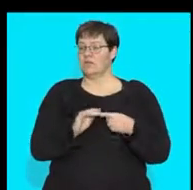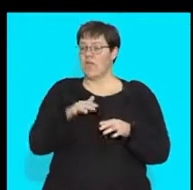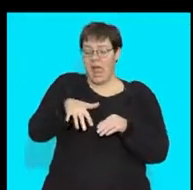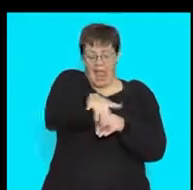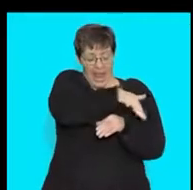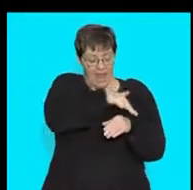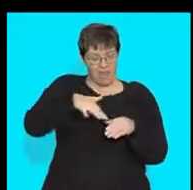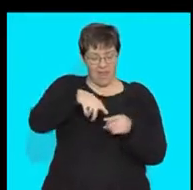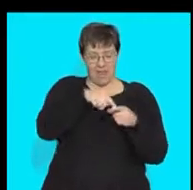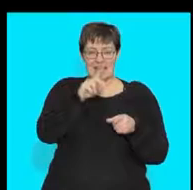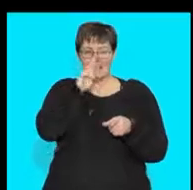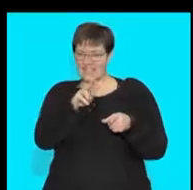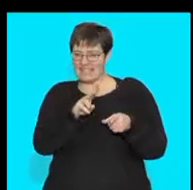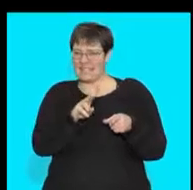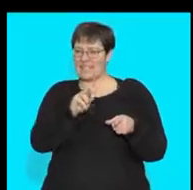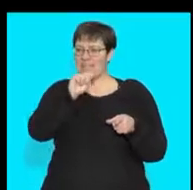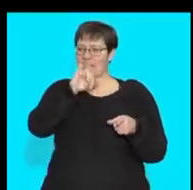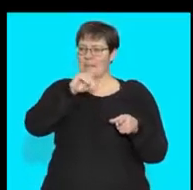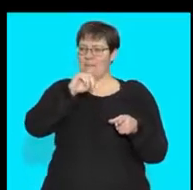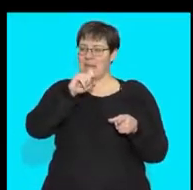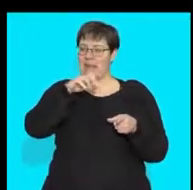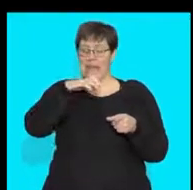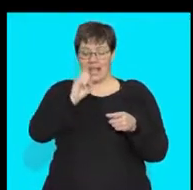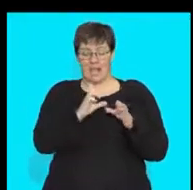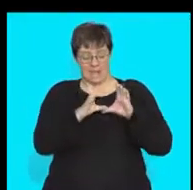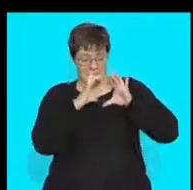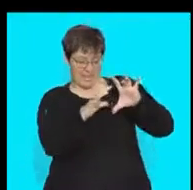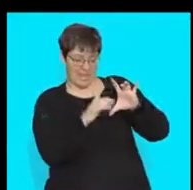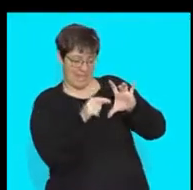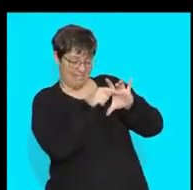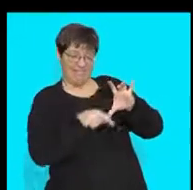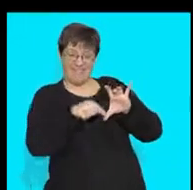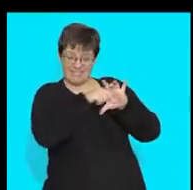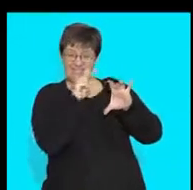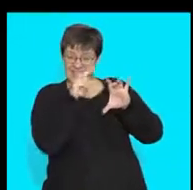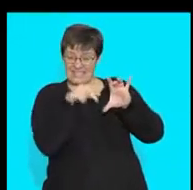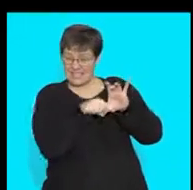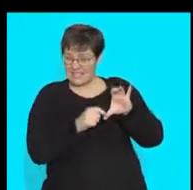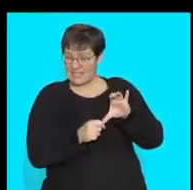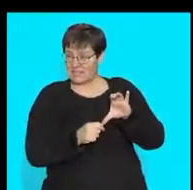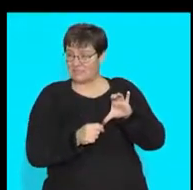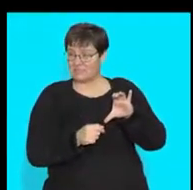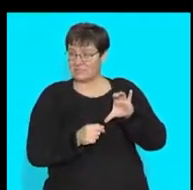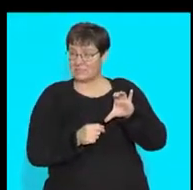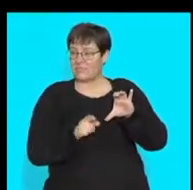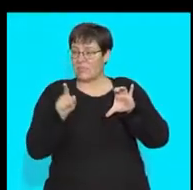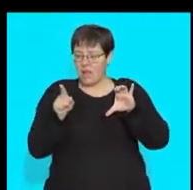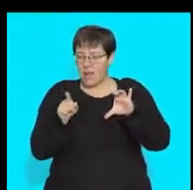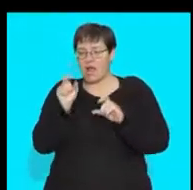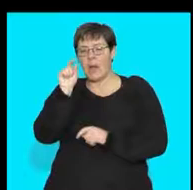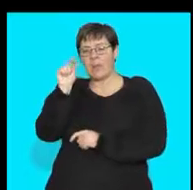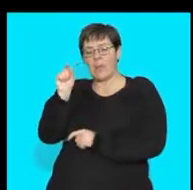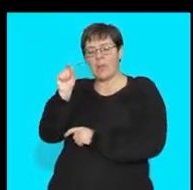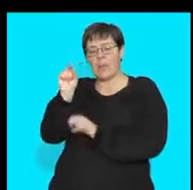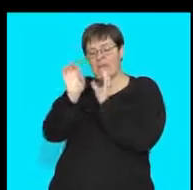of the tympanic membrane. Can you have a look here? You'll see how big this tympanic membrane is, right? And there is the